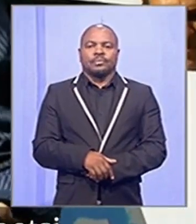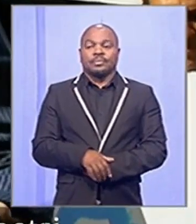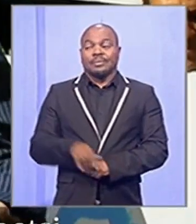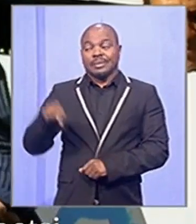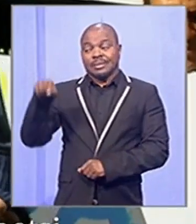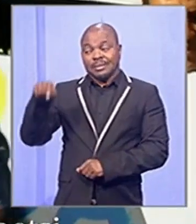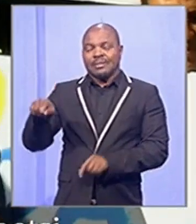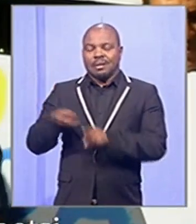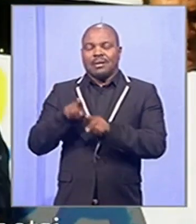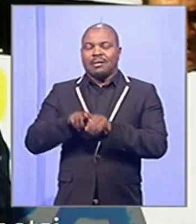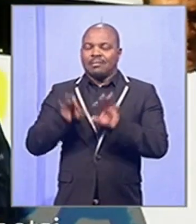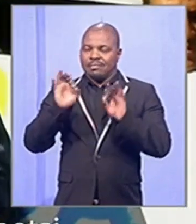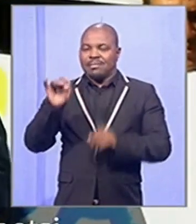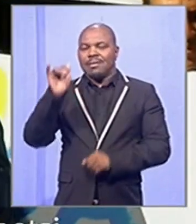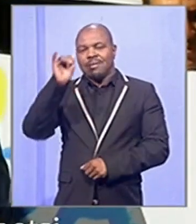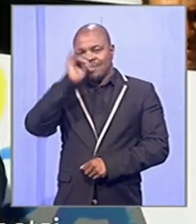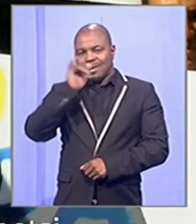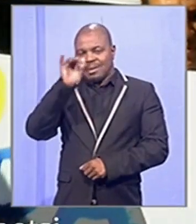habo o tla rarolla mathata a bona.